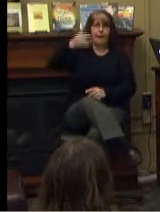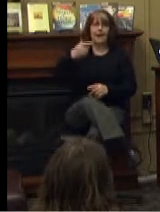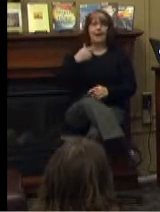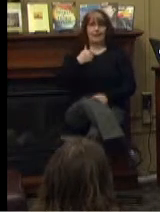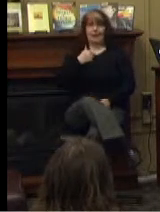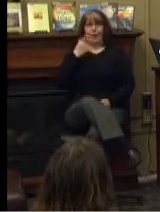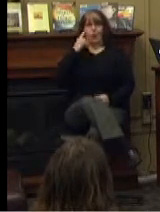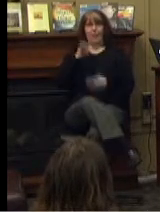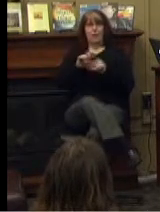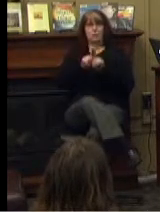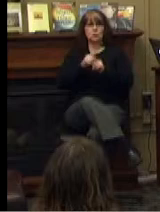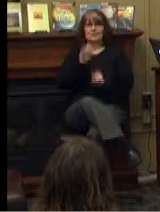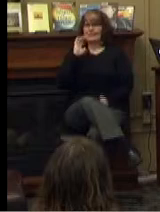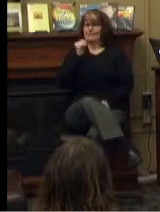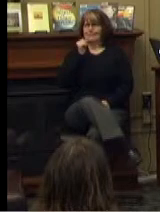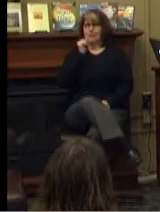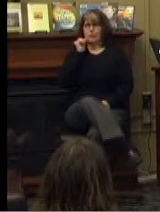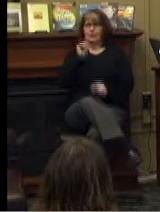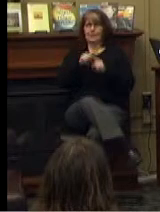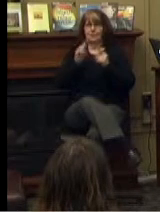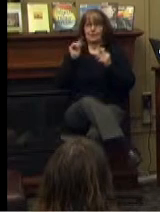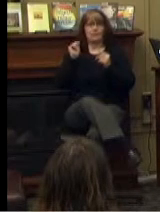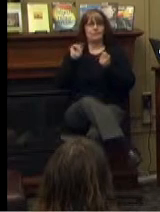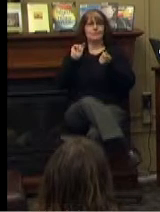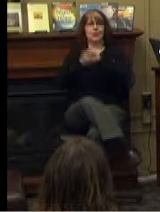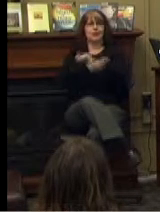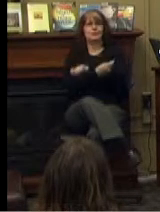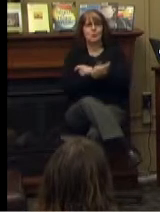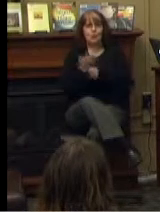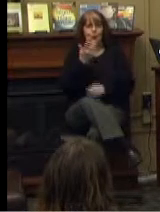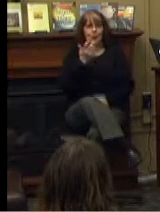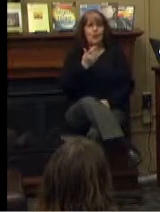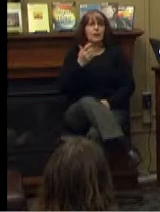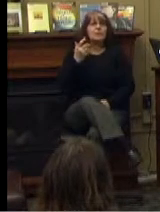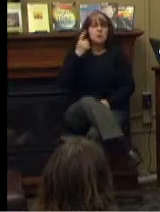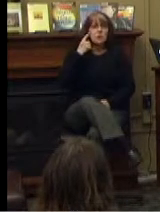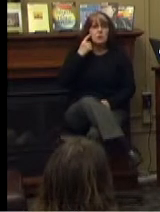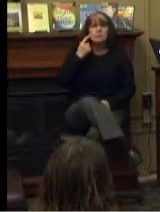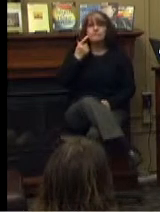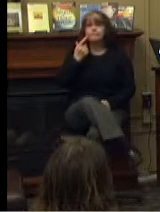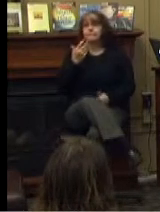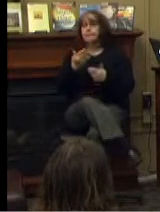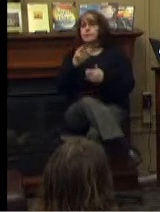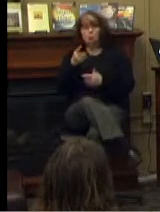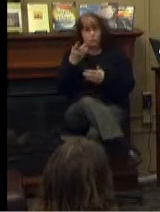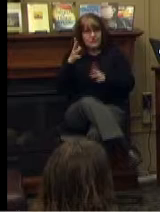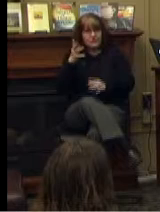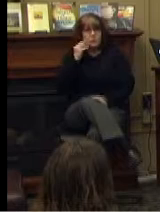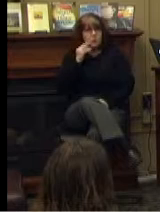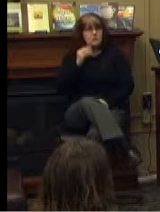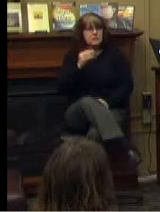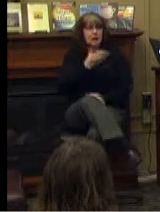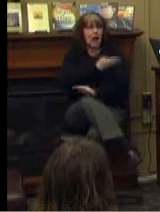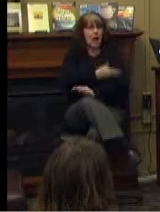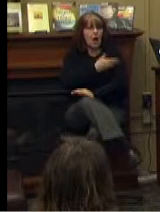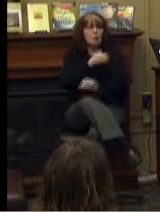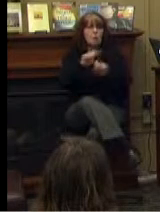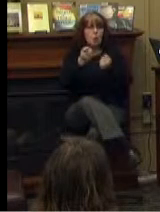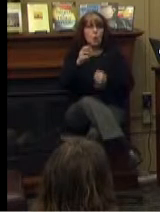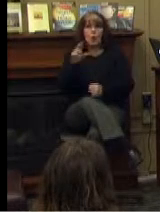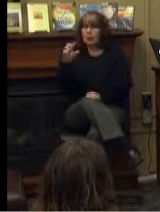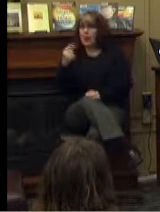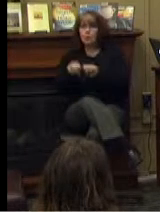things change in an instant. So one, if you've ever broken a leg or broken an arm, you realize, man, I needed